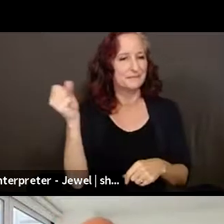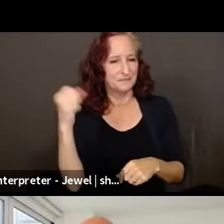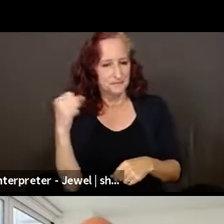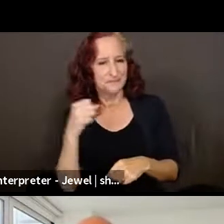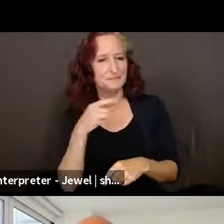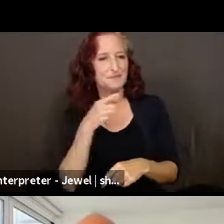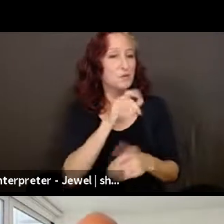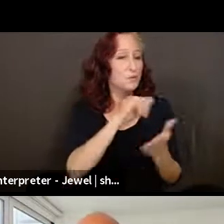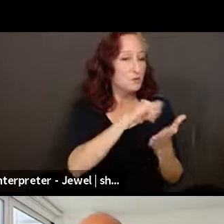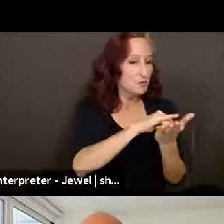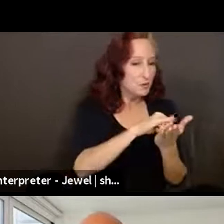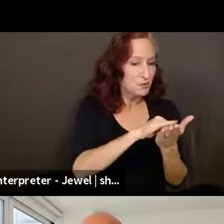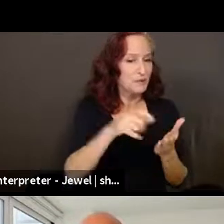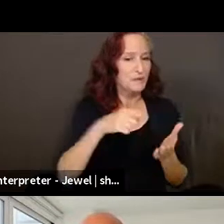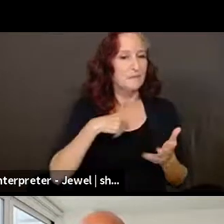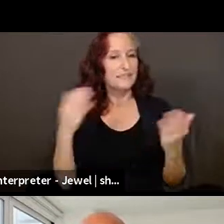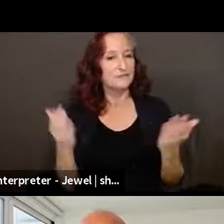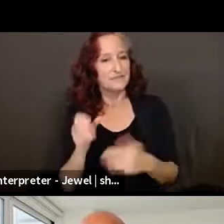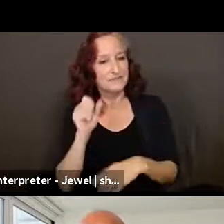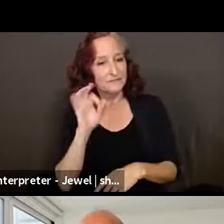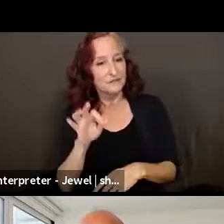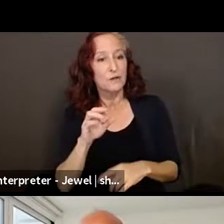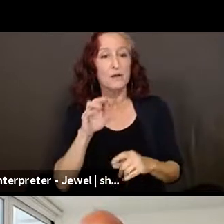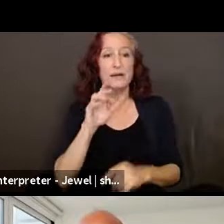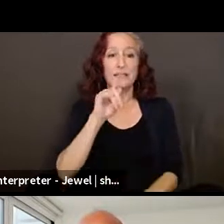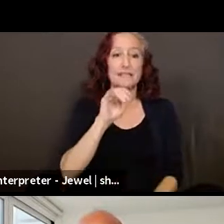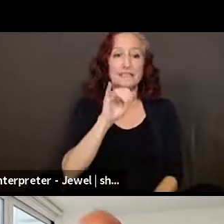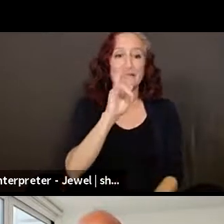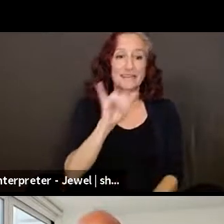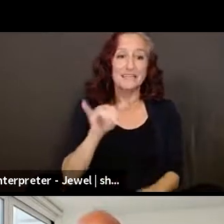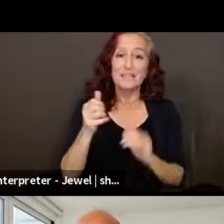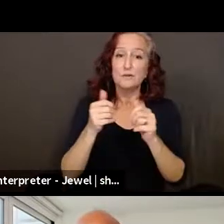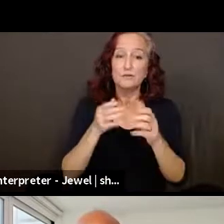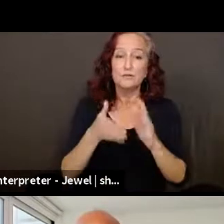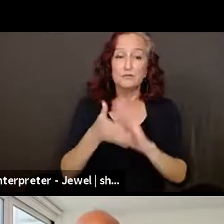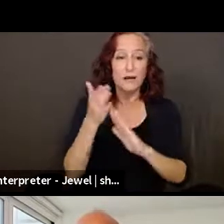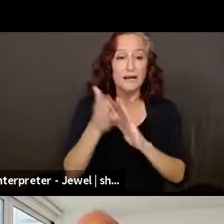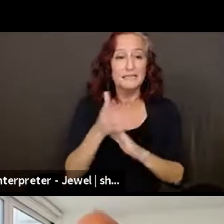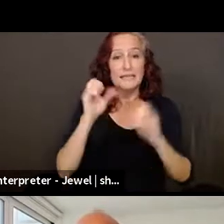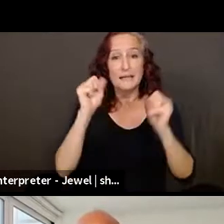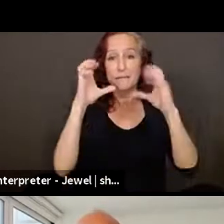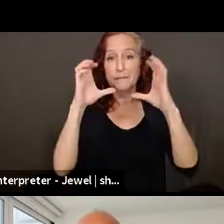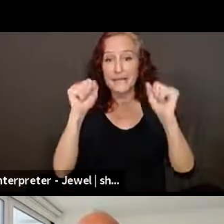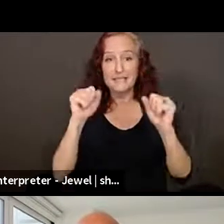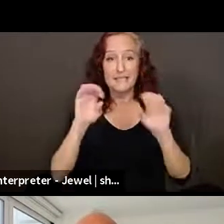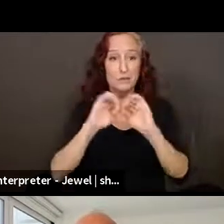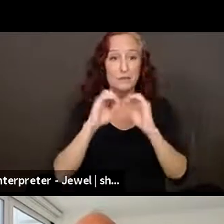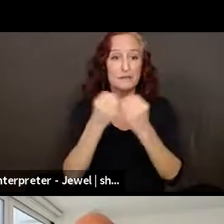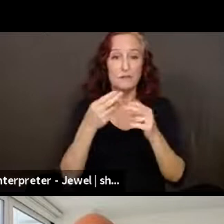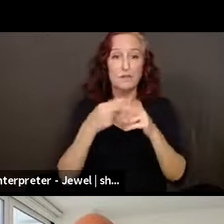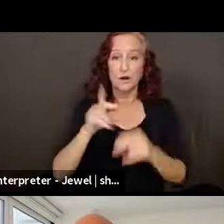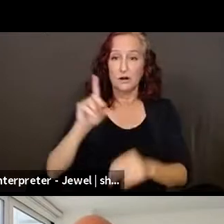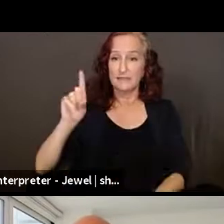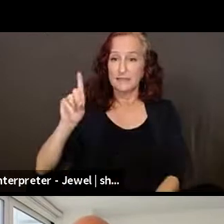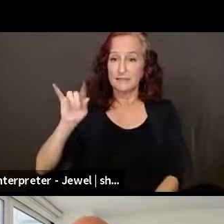And Tiffany runs an amazing organization called Diversibility, and you all need to check it out and support